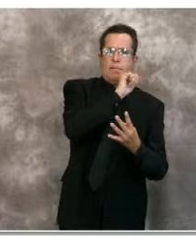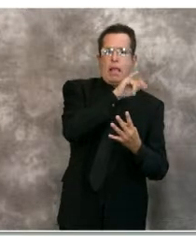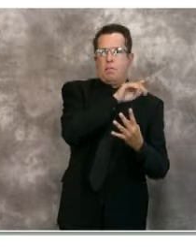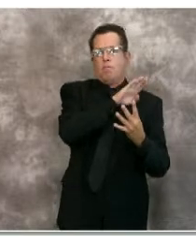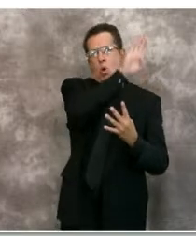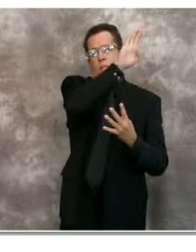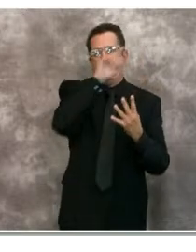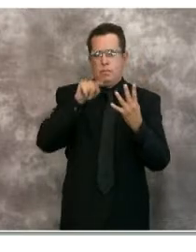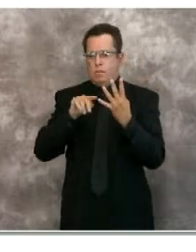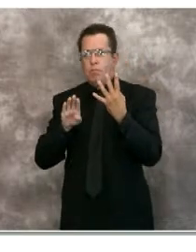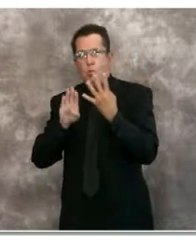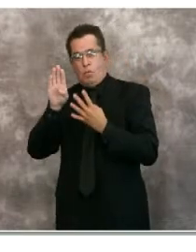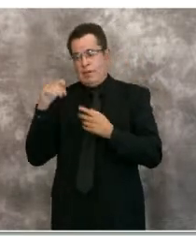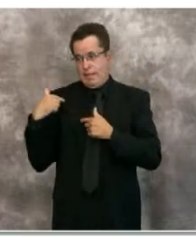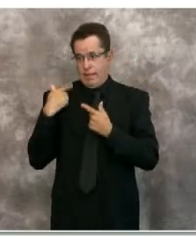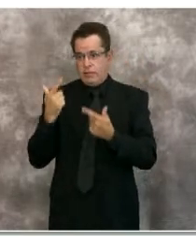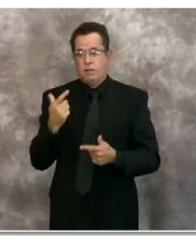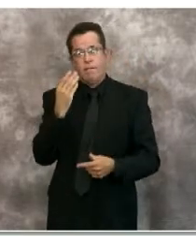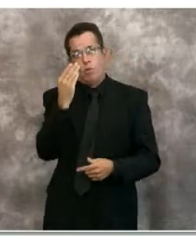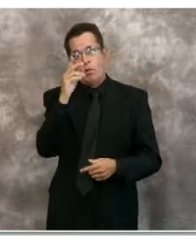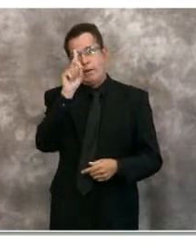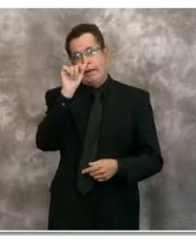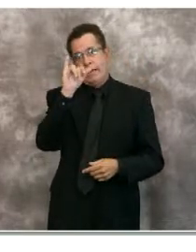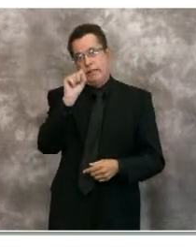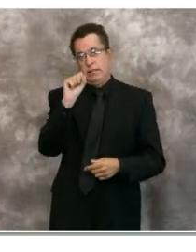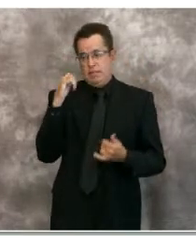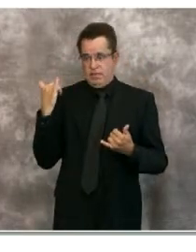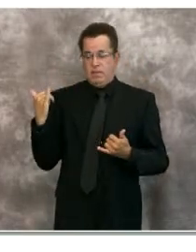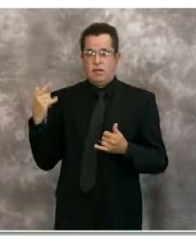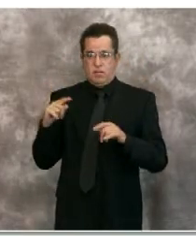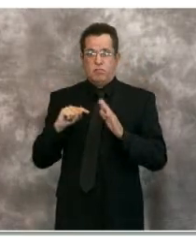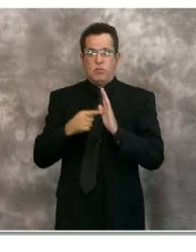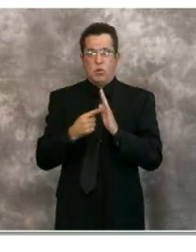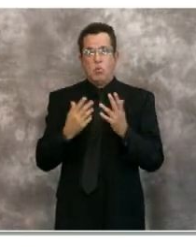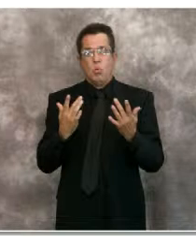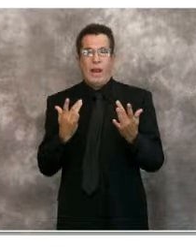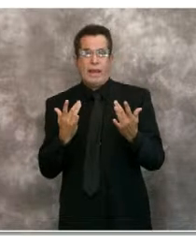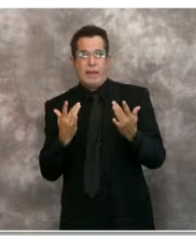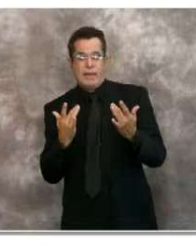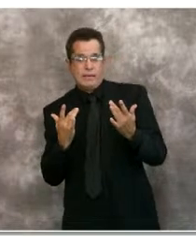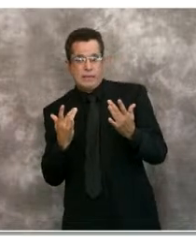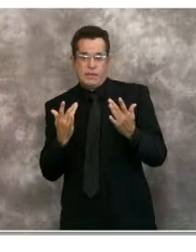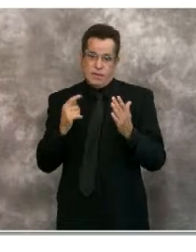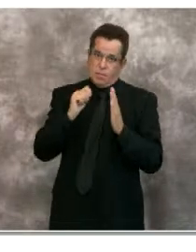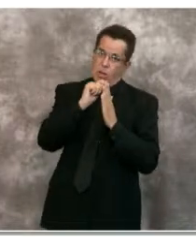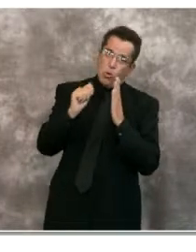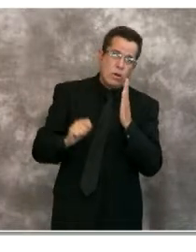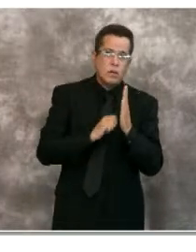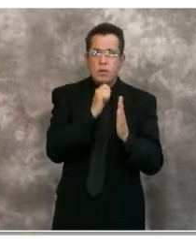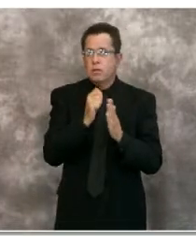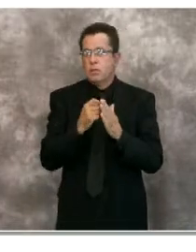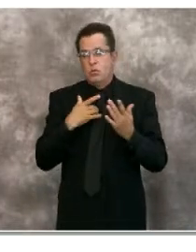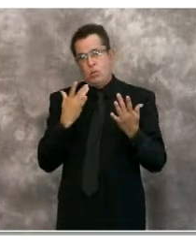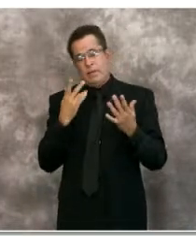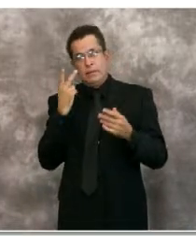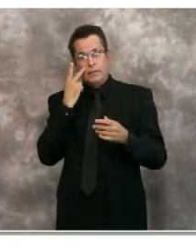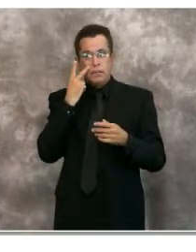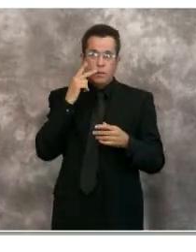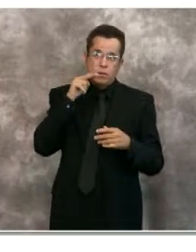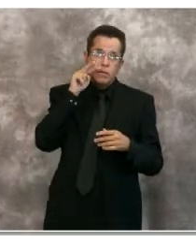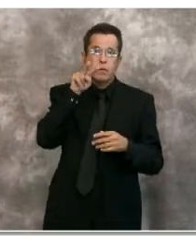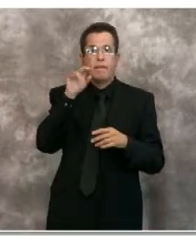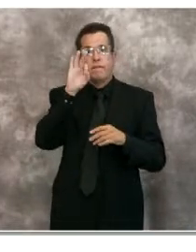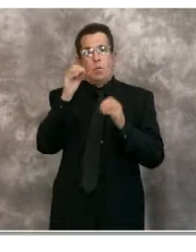the last 14 days, that's the incubation period, so we would anticipate that we would see more or